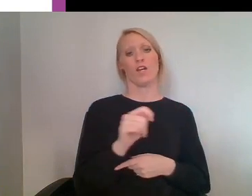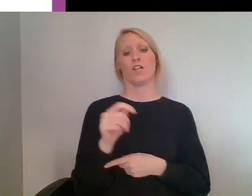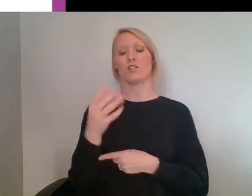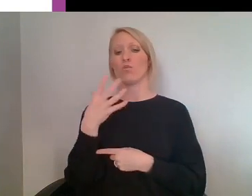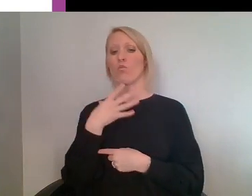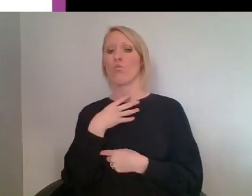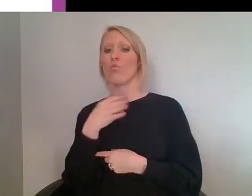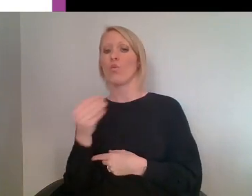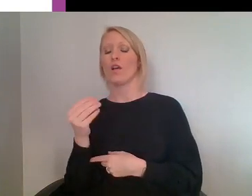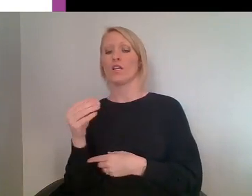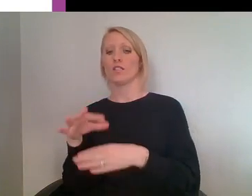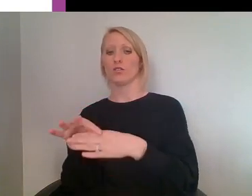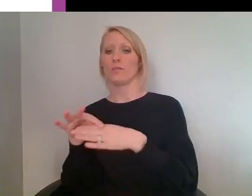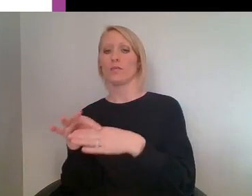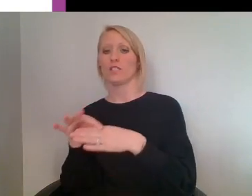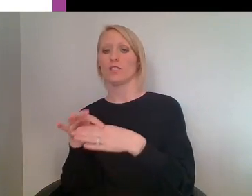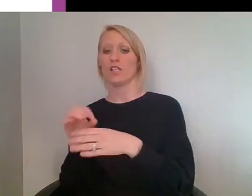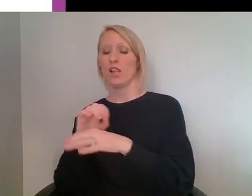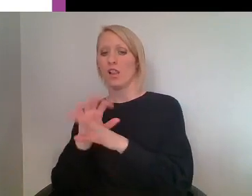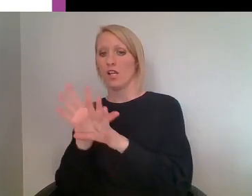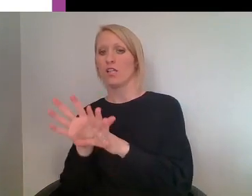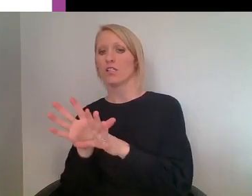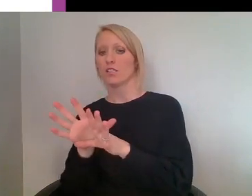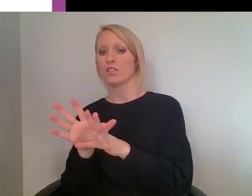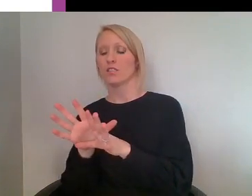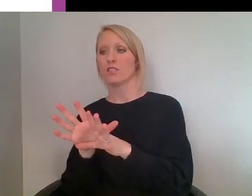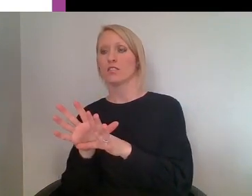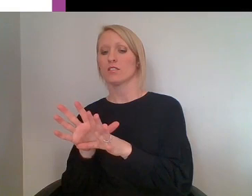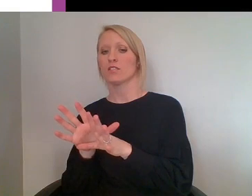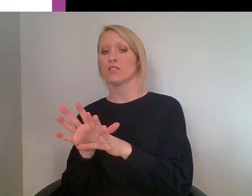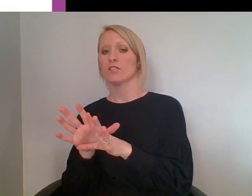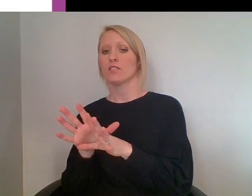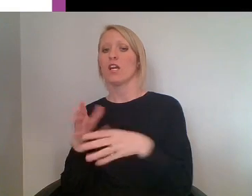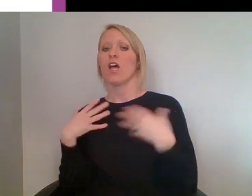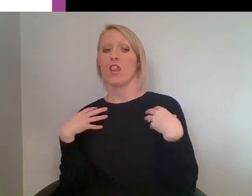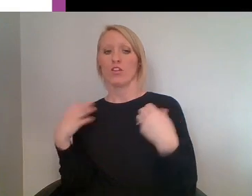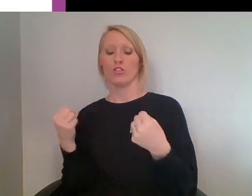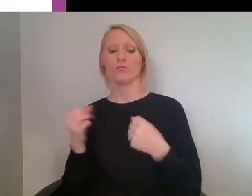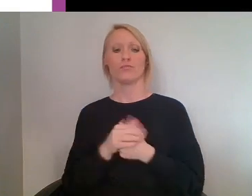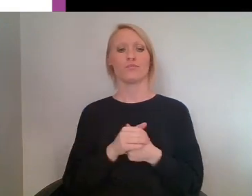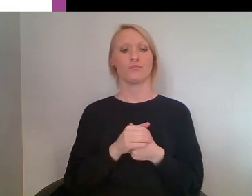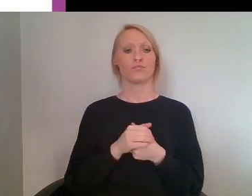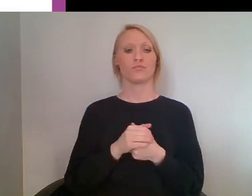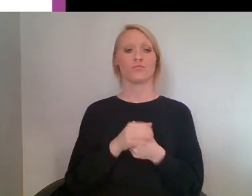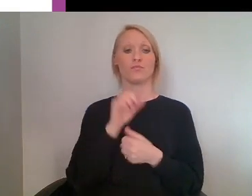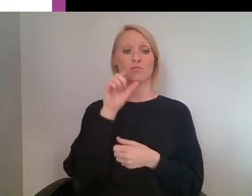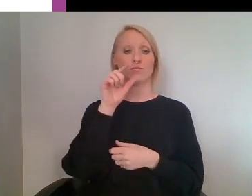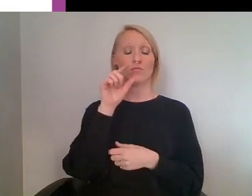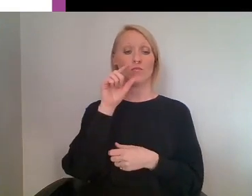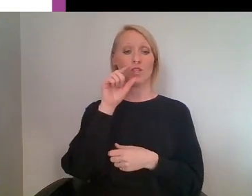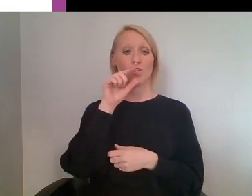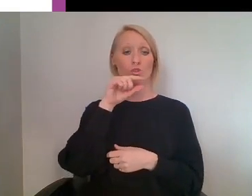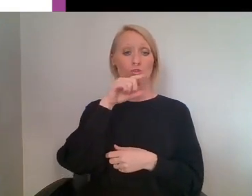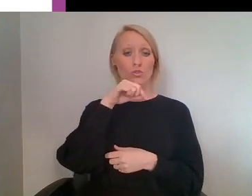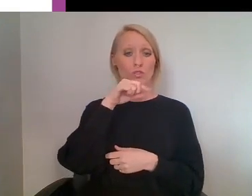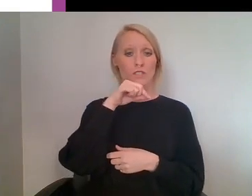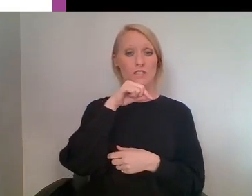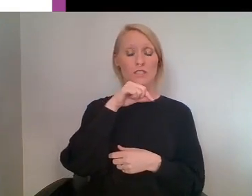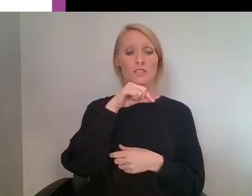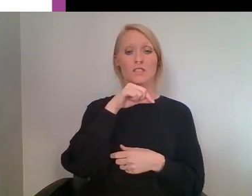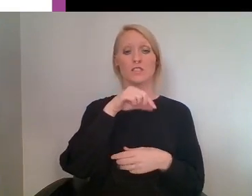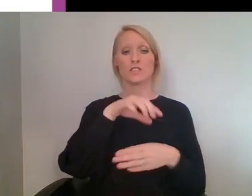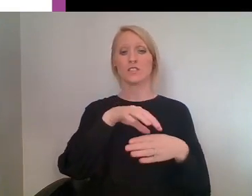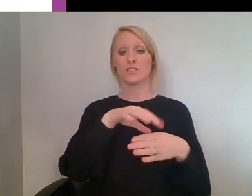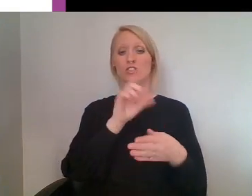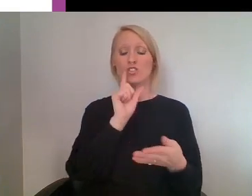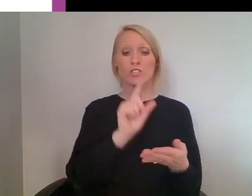muscles. Choose turkey or chicken breast when like making a sandwich. Roast beef and ham, those are all better than like a bologna